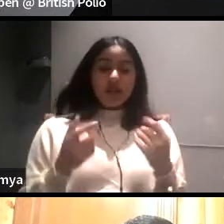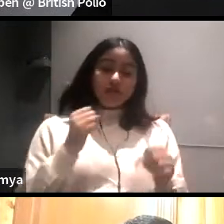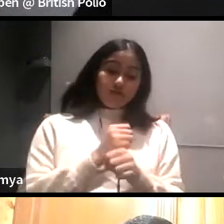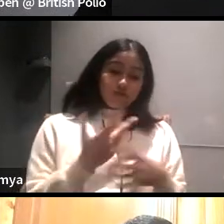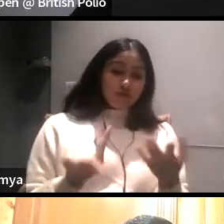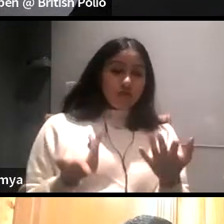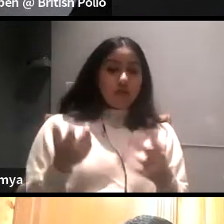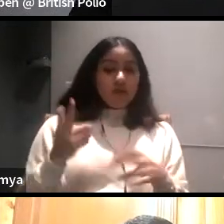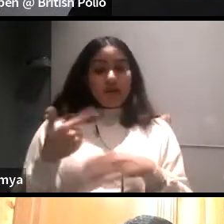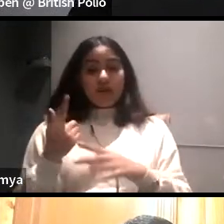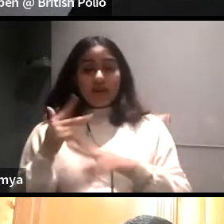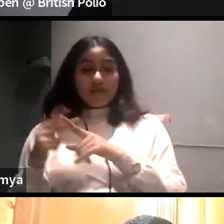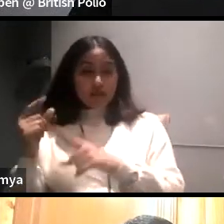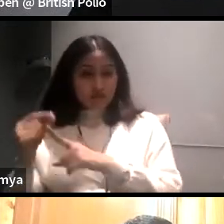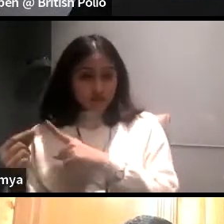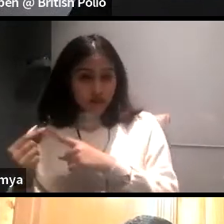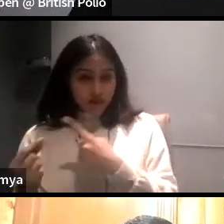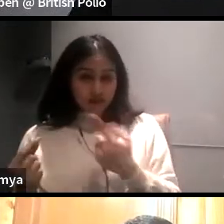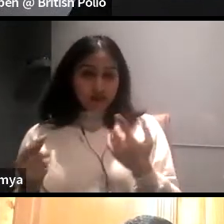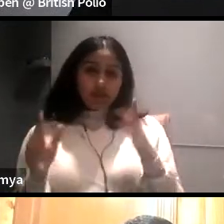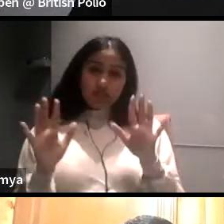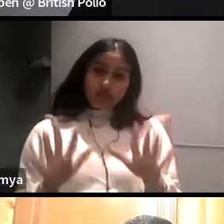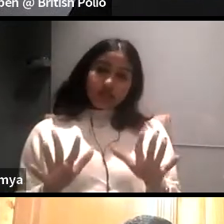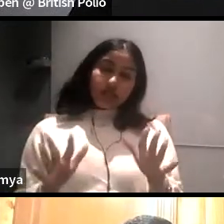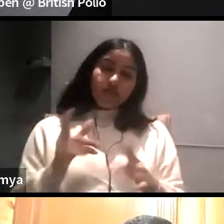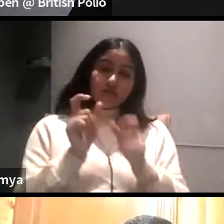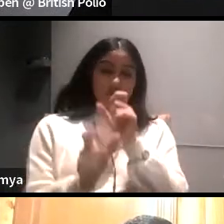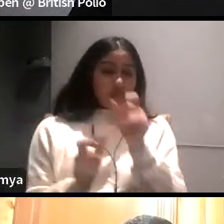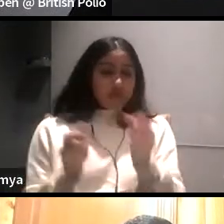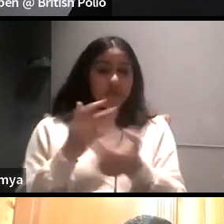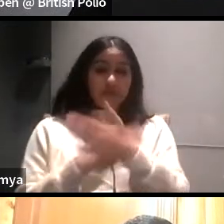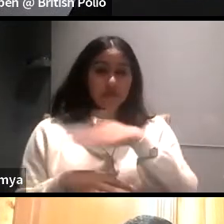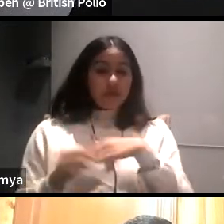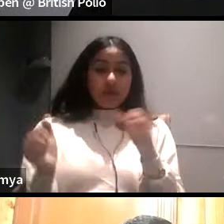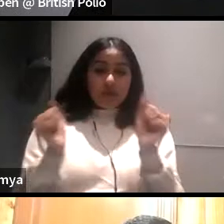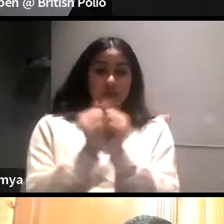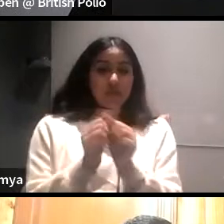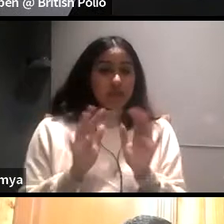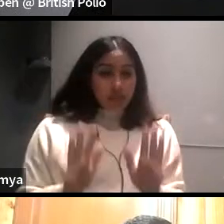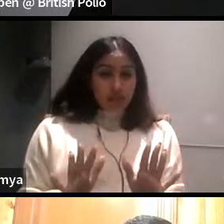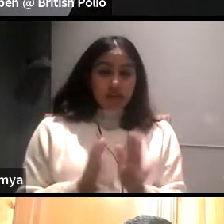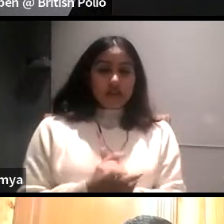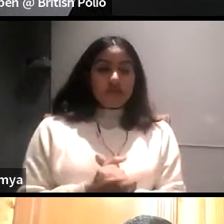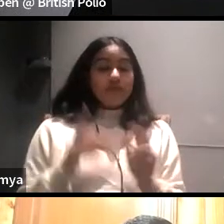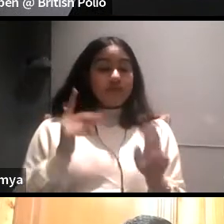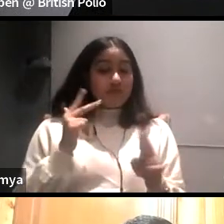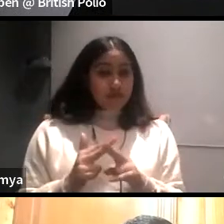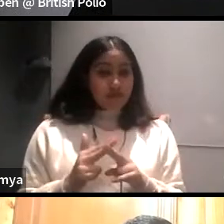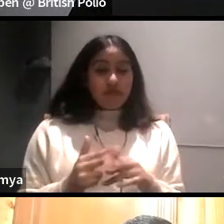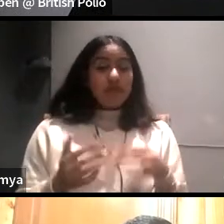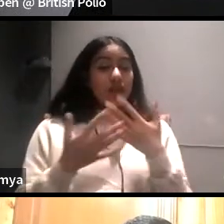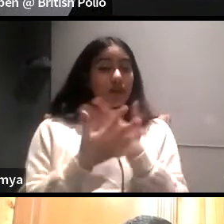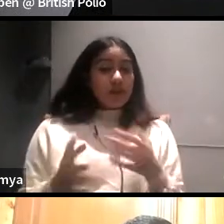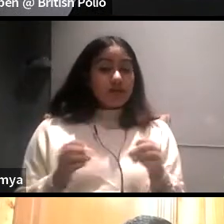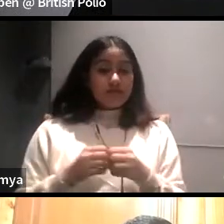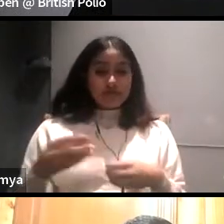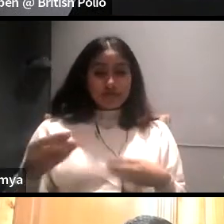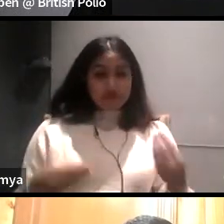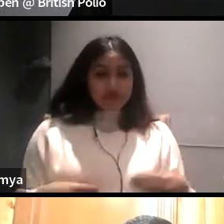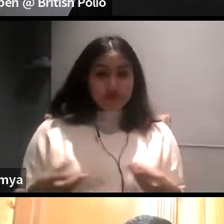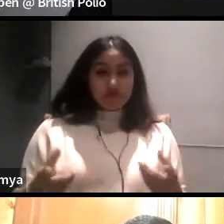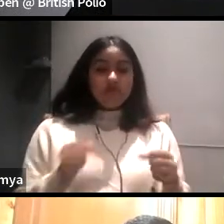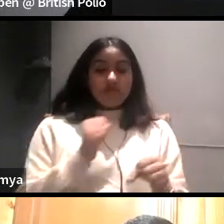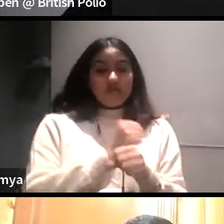then 7% of the population has to be people with disability. It's mandatory. And if any business is doing business